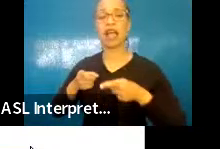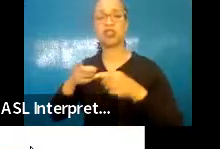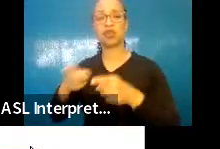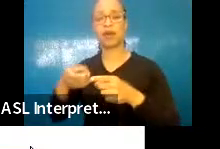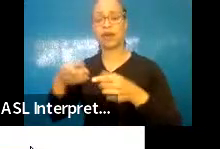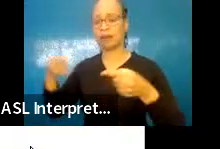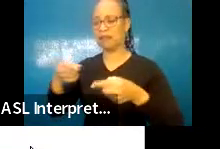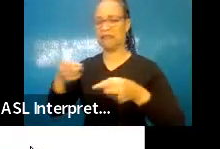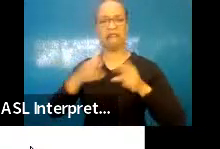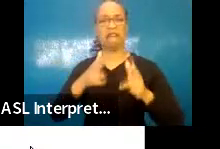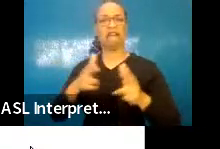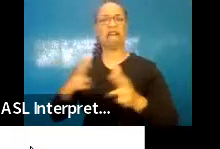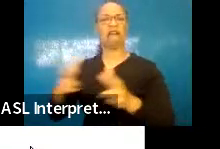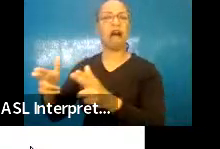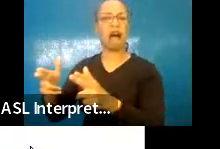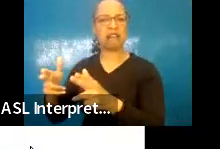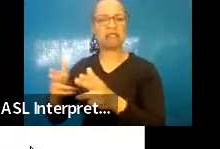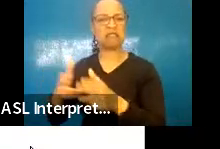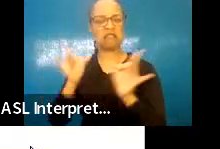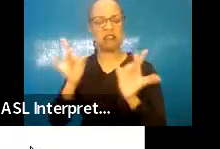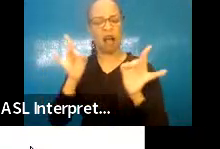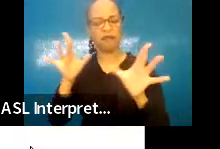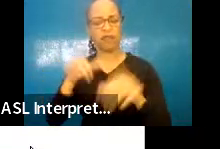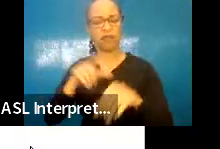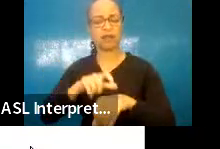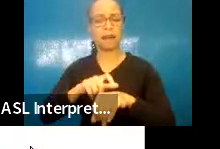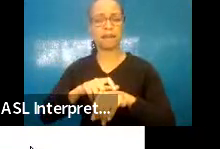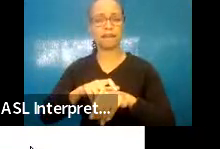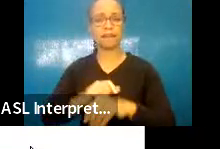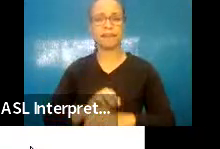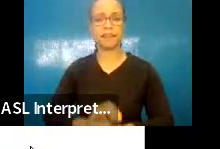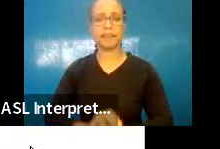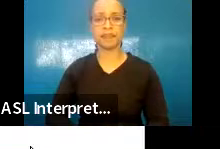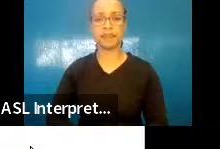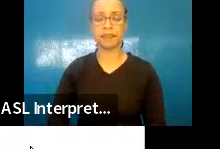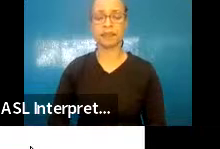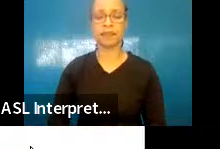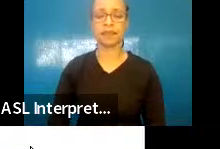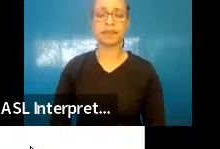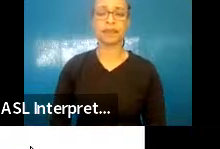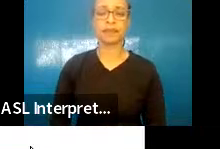of gun violence, so we just take a moment for them.